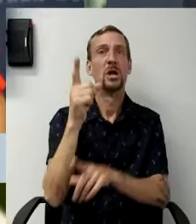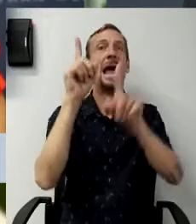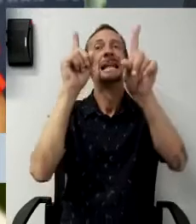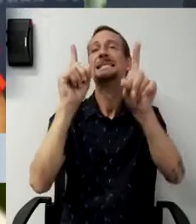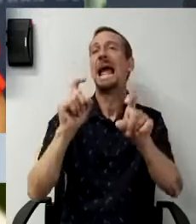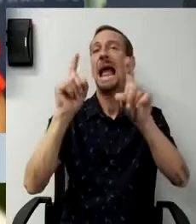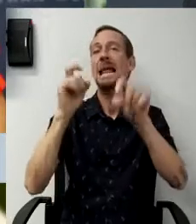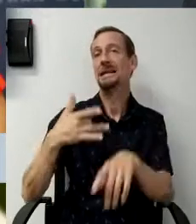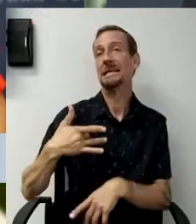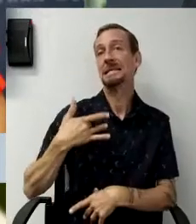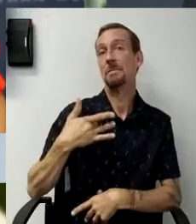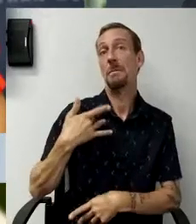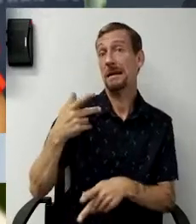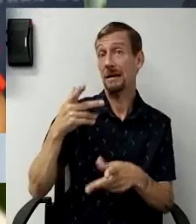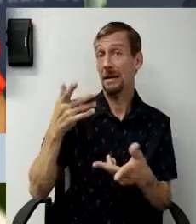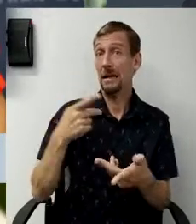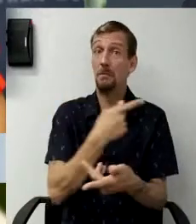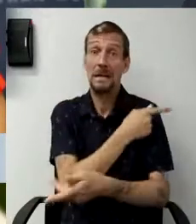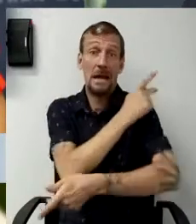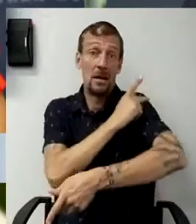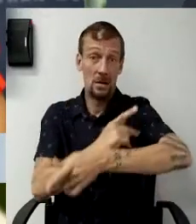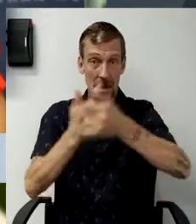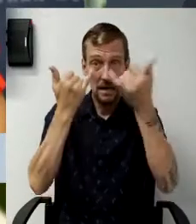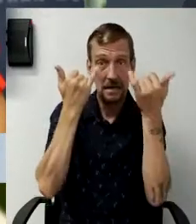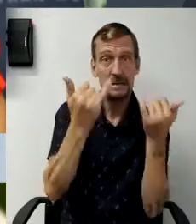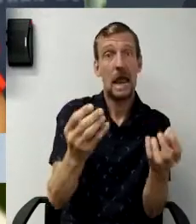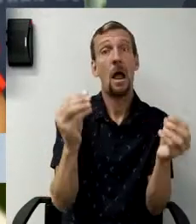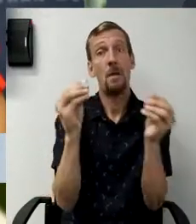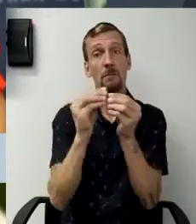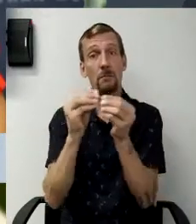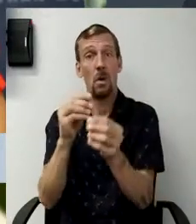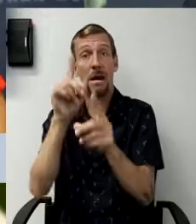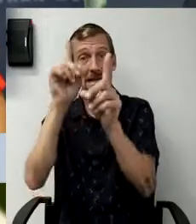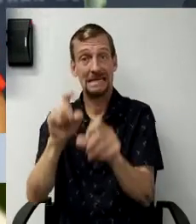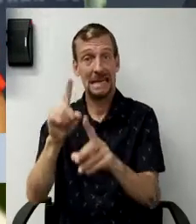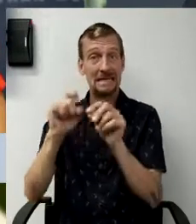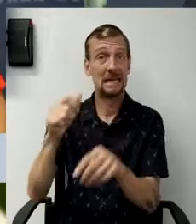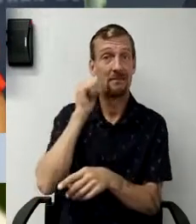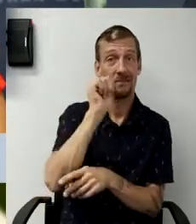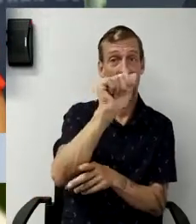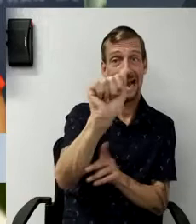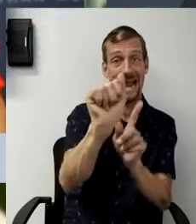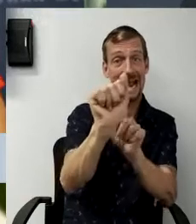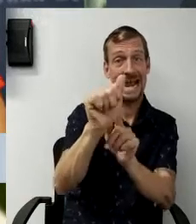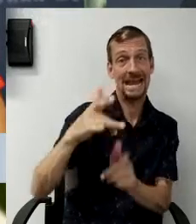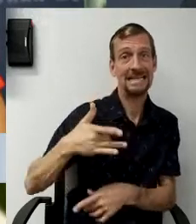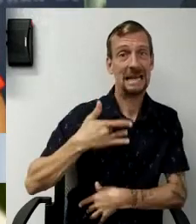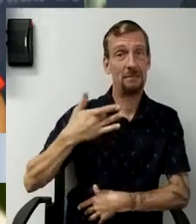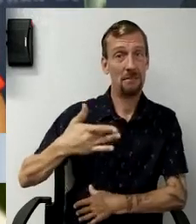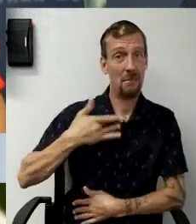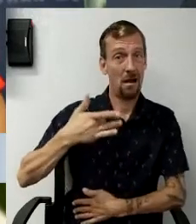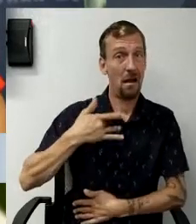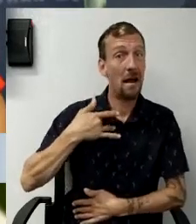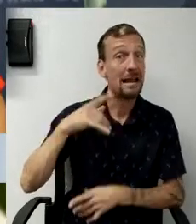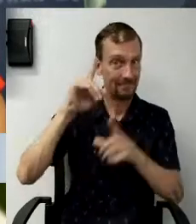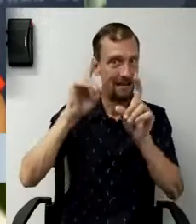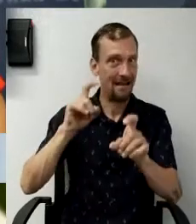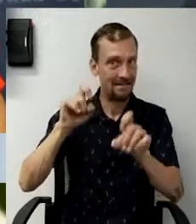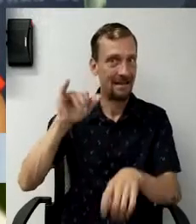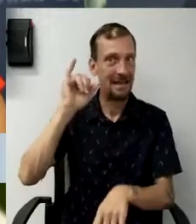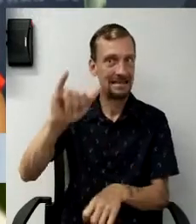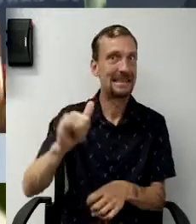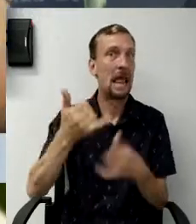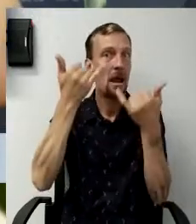testing symptomatic patients. There's more and more testing of asymptomatic patients that are occurring. But back on April 6th,